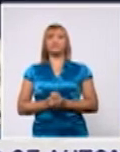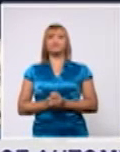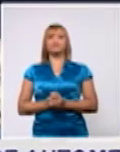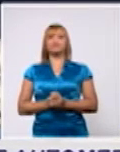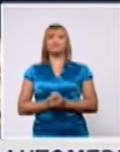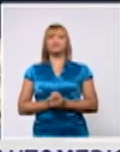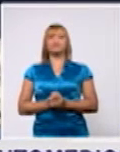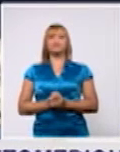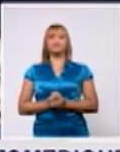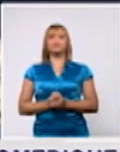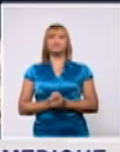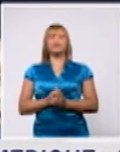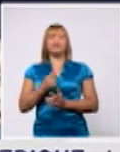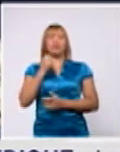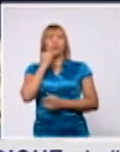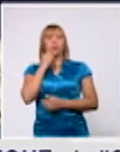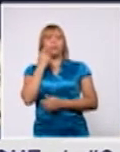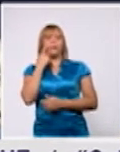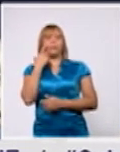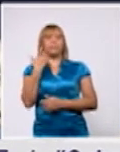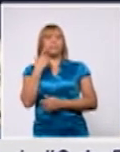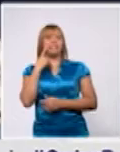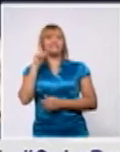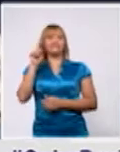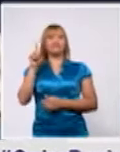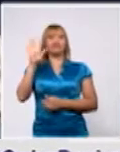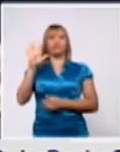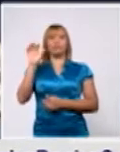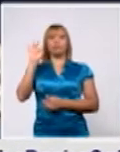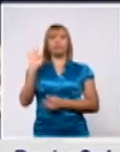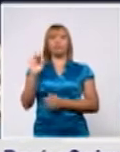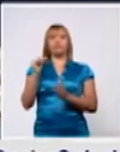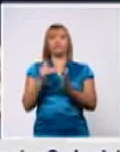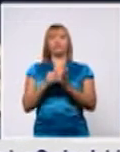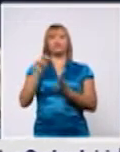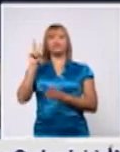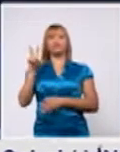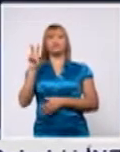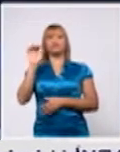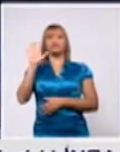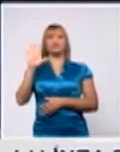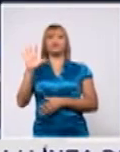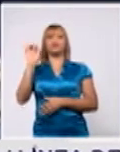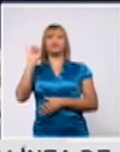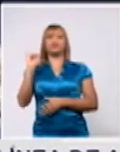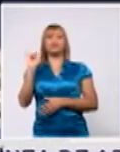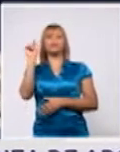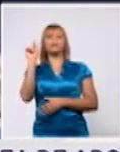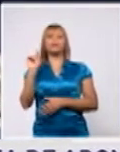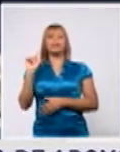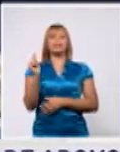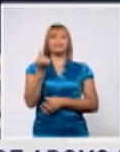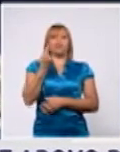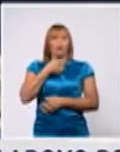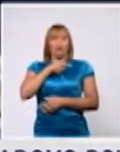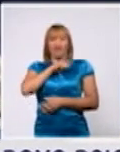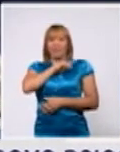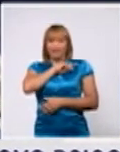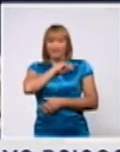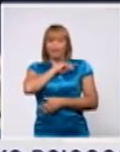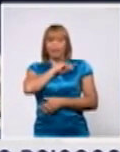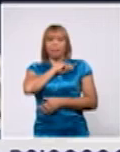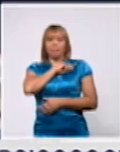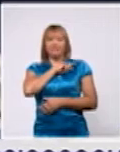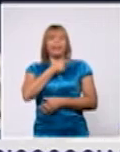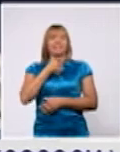and Brazil continue to top the list of countries with the highest number of cases. The US currently has over